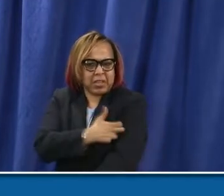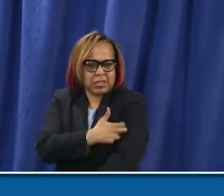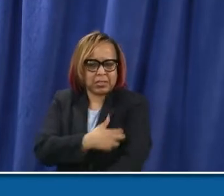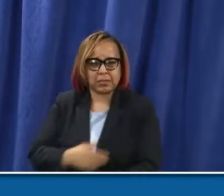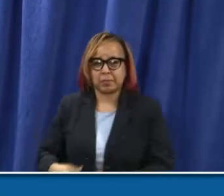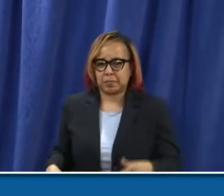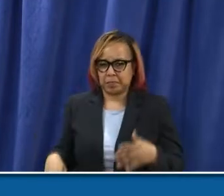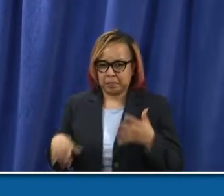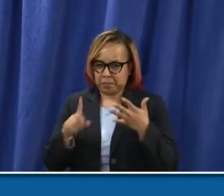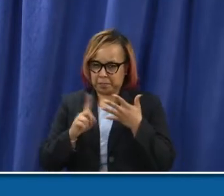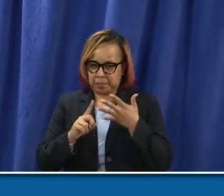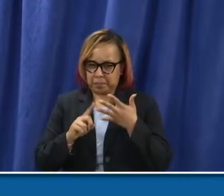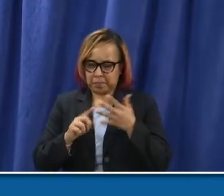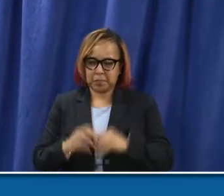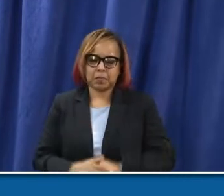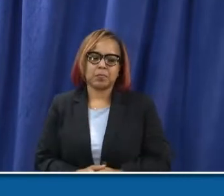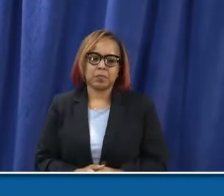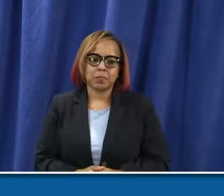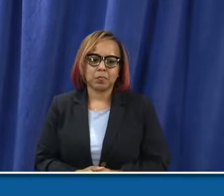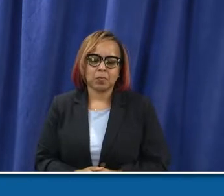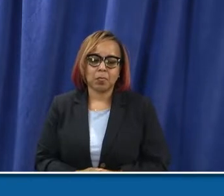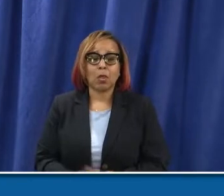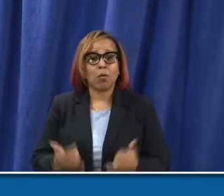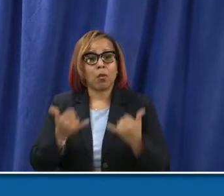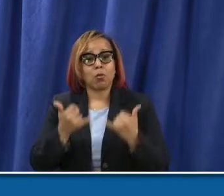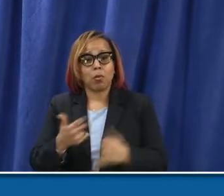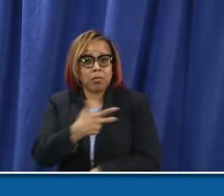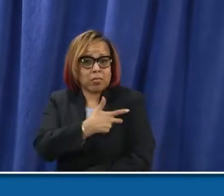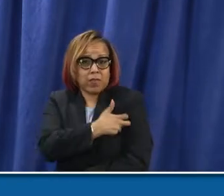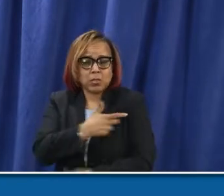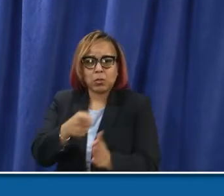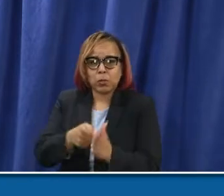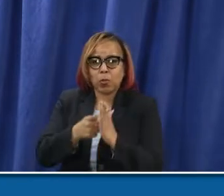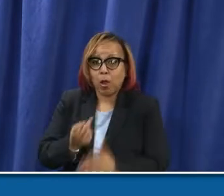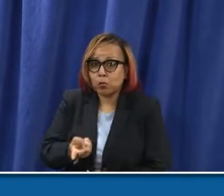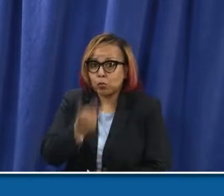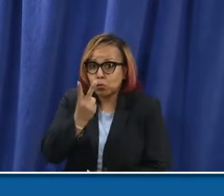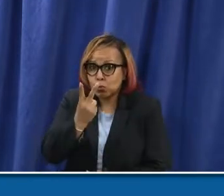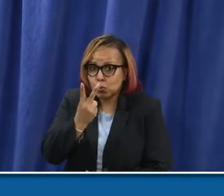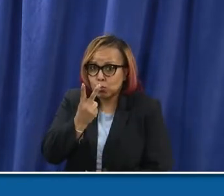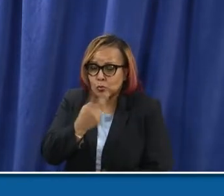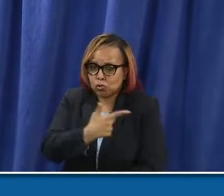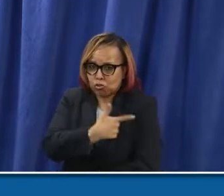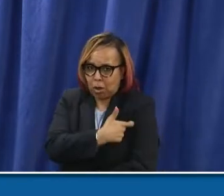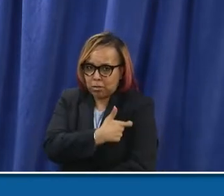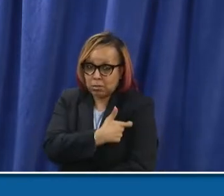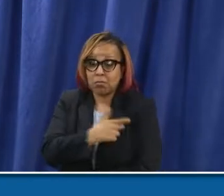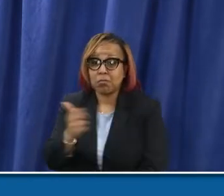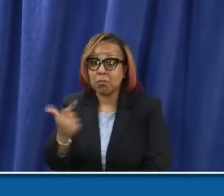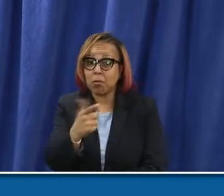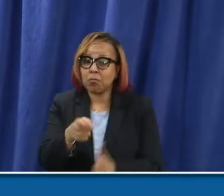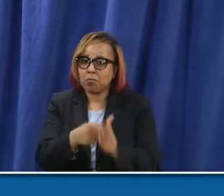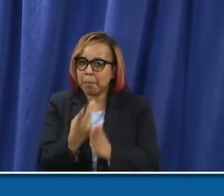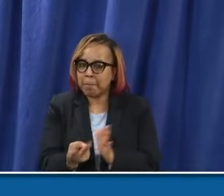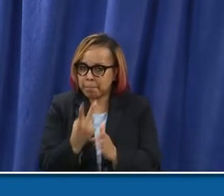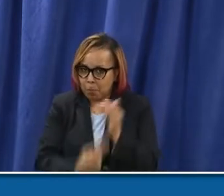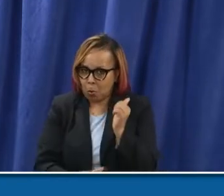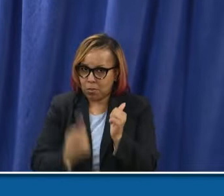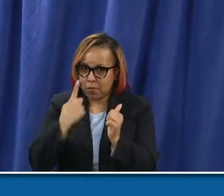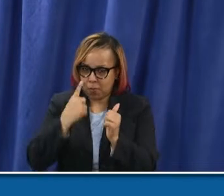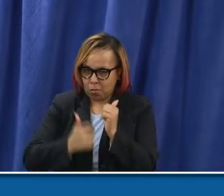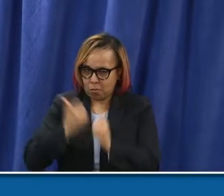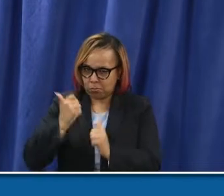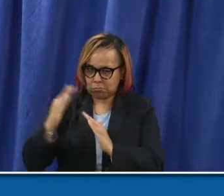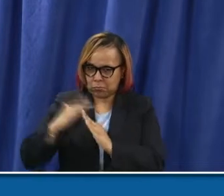Number 4, currently COVID-19 vaccines require 2 shots, and everybody needs both shots to get the most